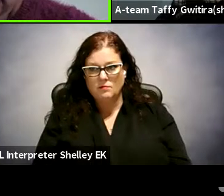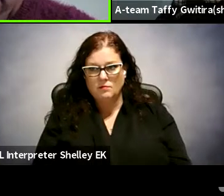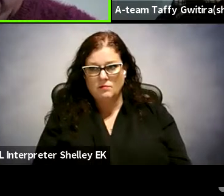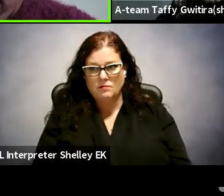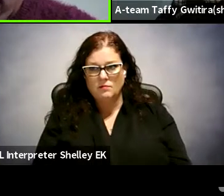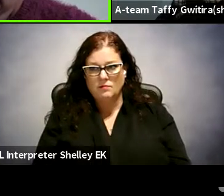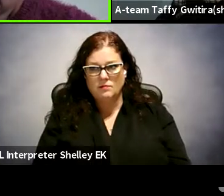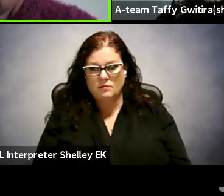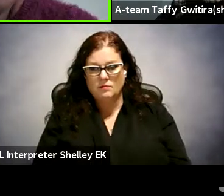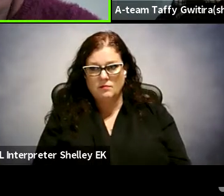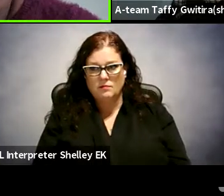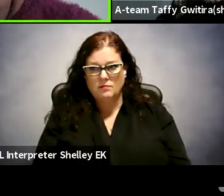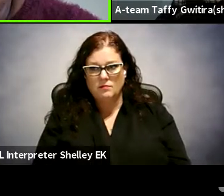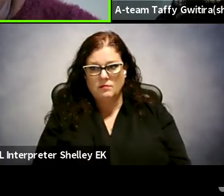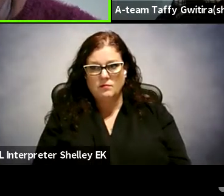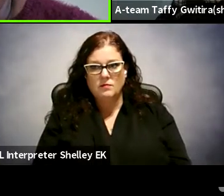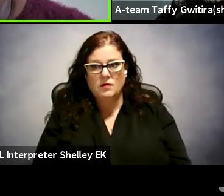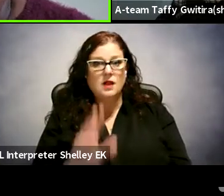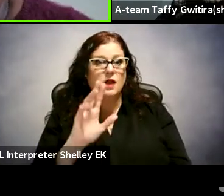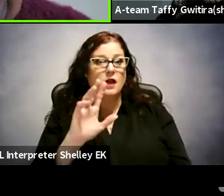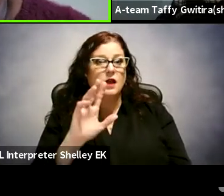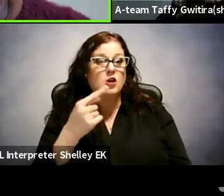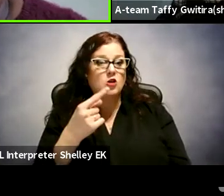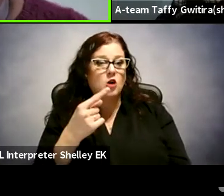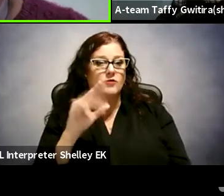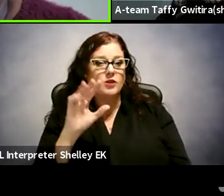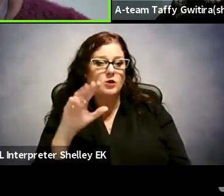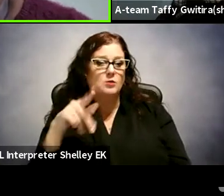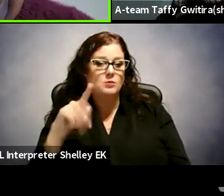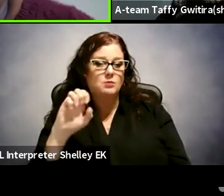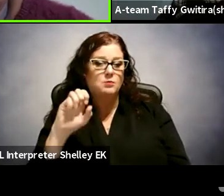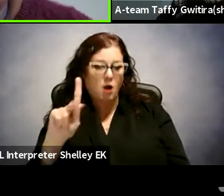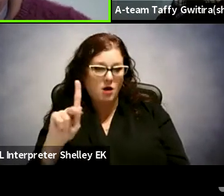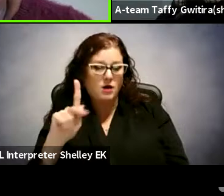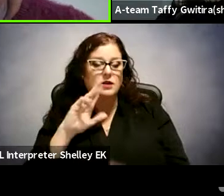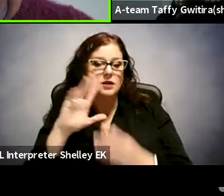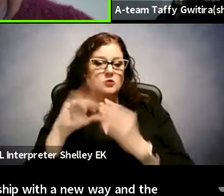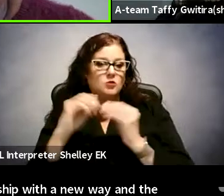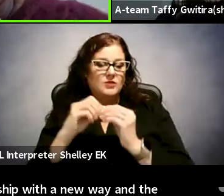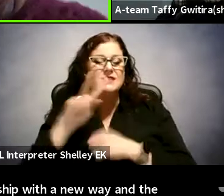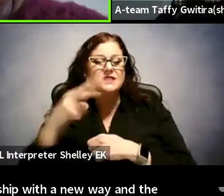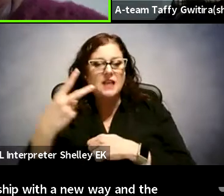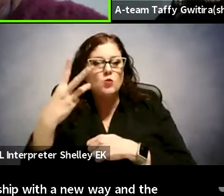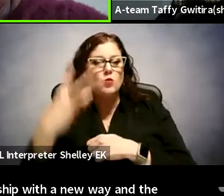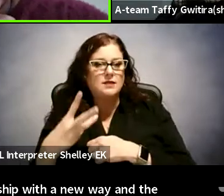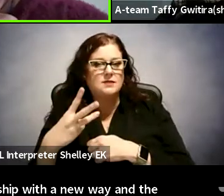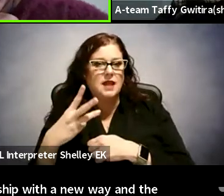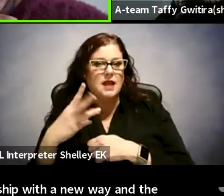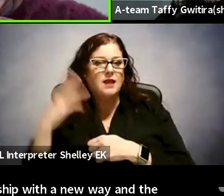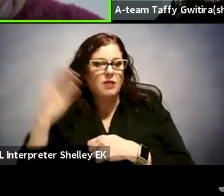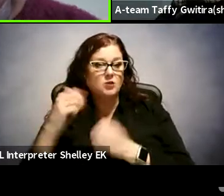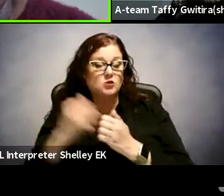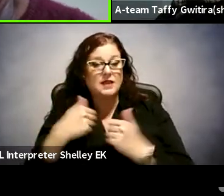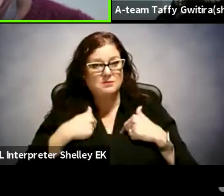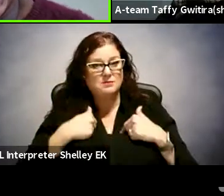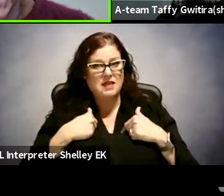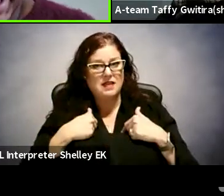Garfield Park Conservatory. Yes, thank you. Yes, second Wednesday lecture. And there's me. Yes, that's me, Rashika